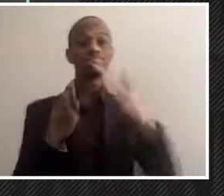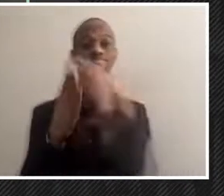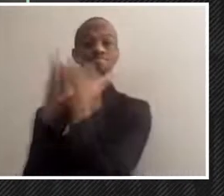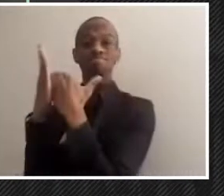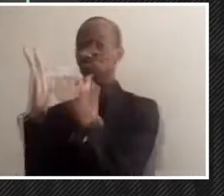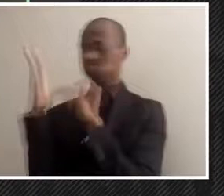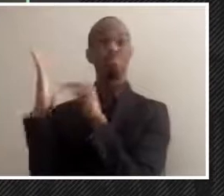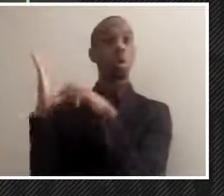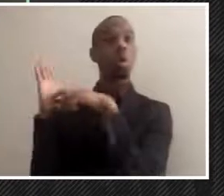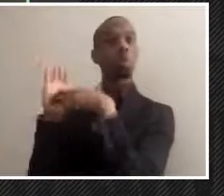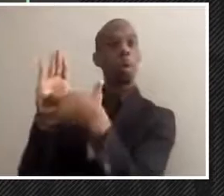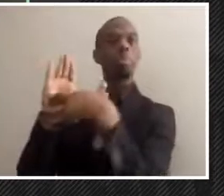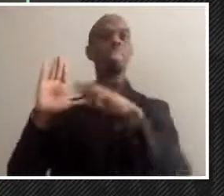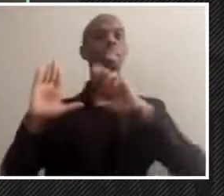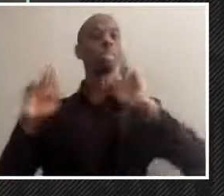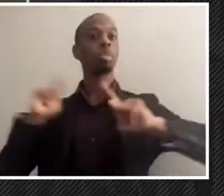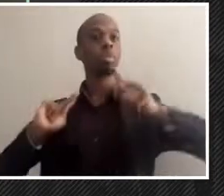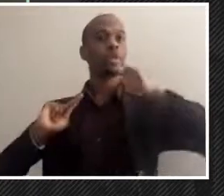people into the fold.